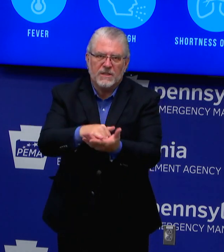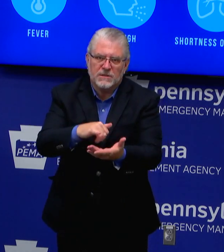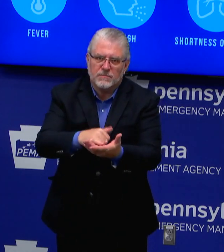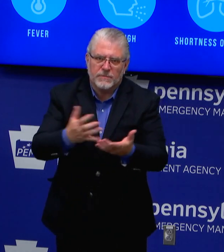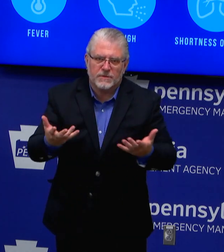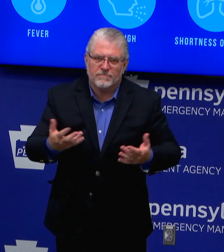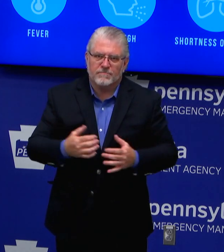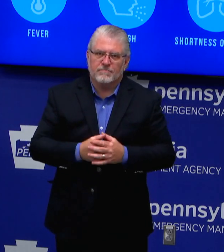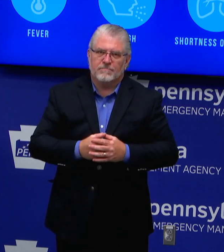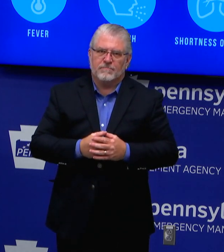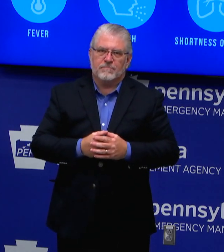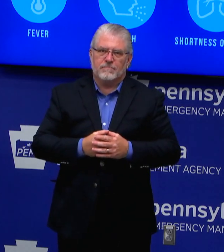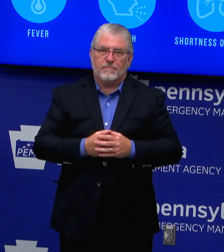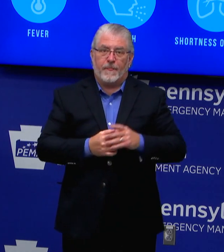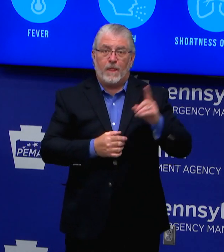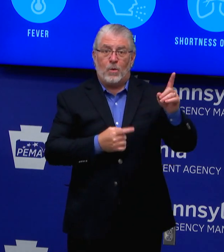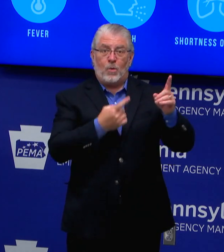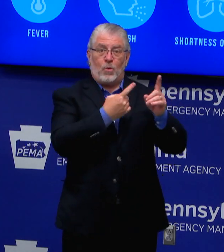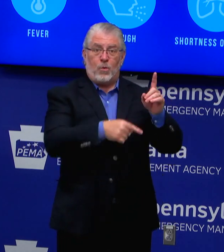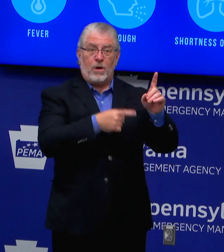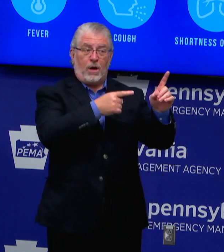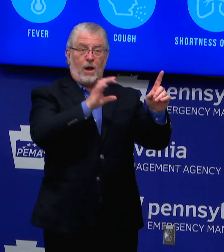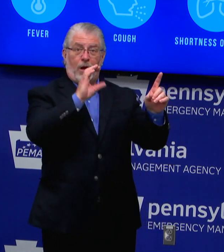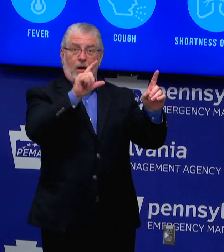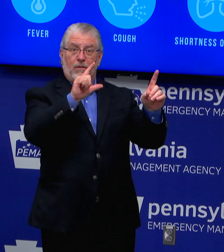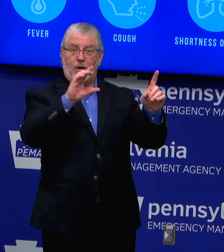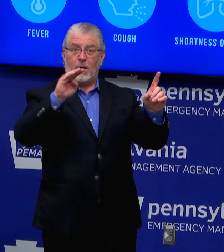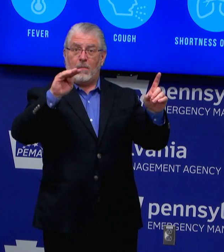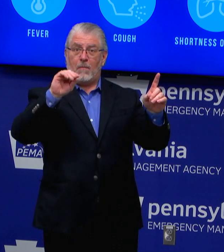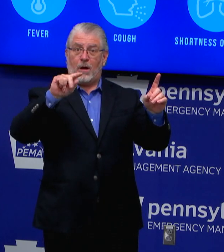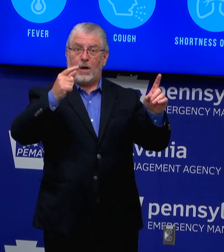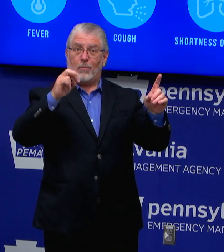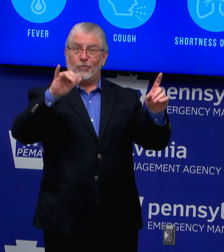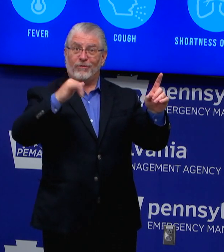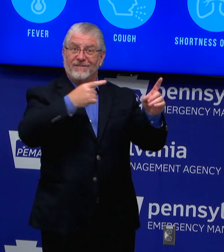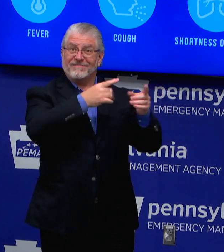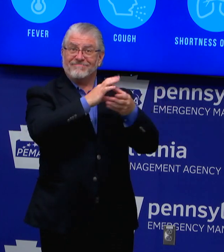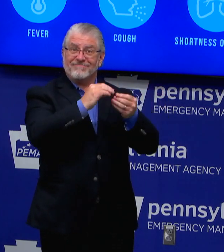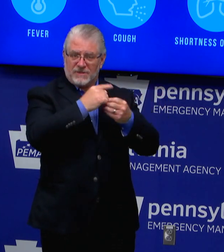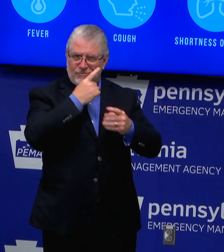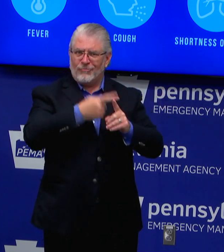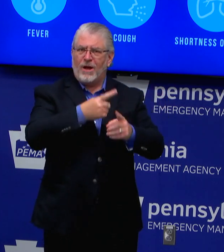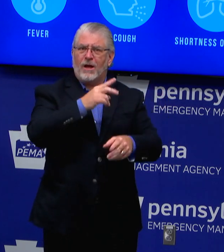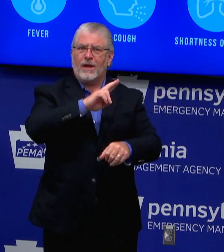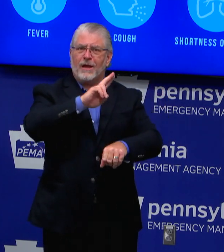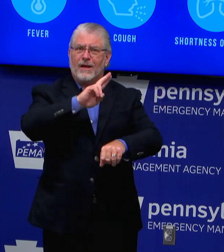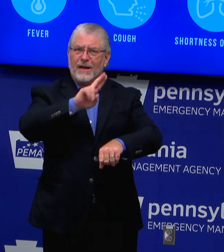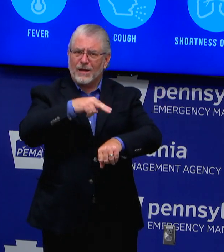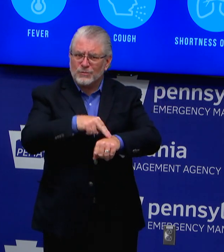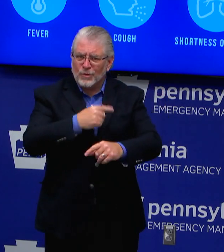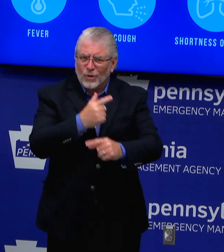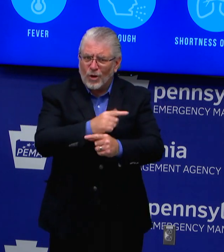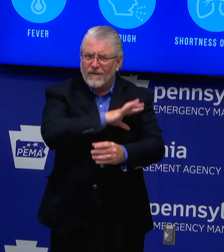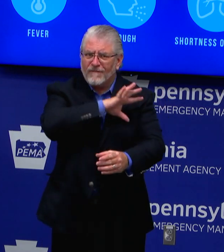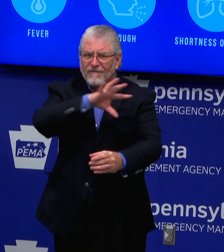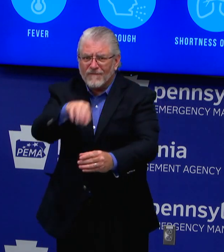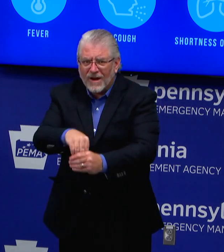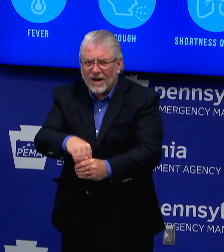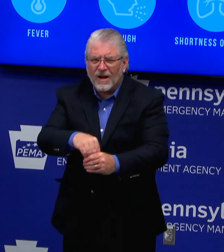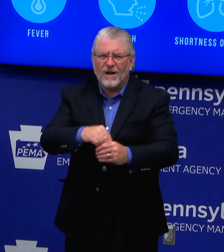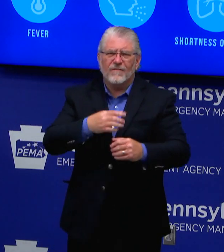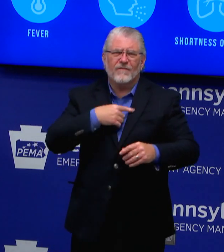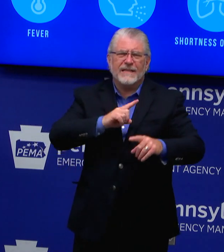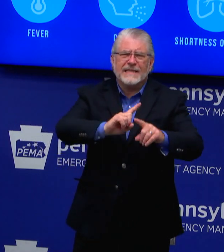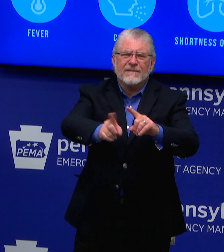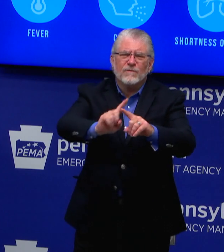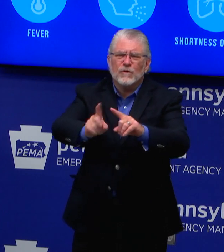Guard that have been involved in this process. They're all prepared to different degrees. Very similar to emergency